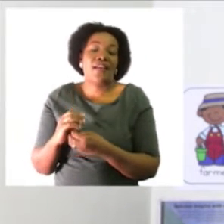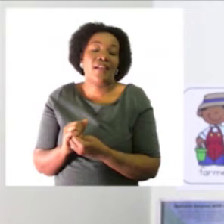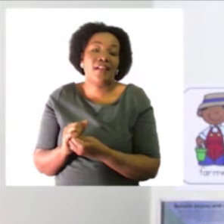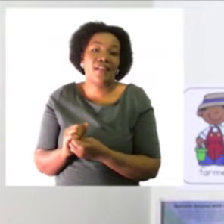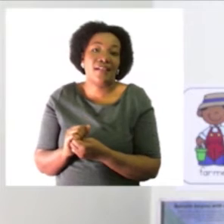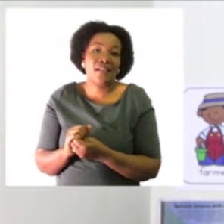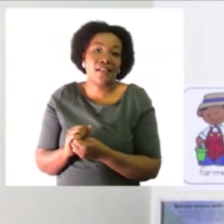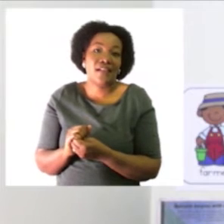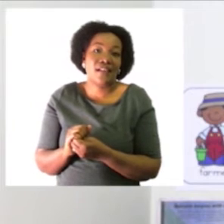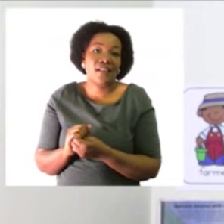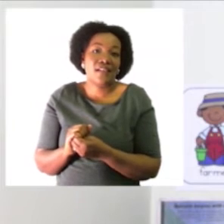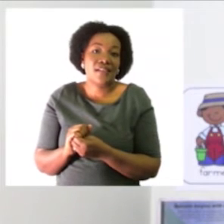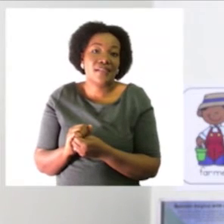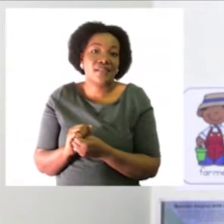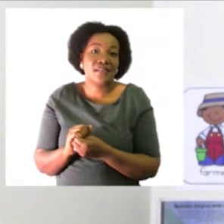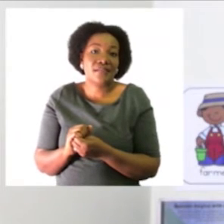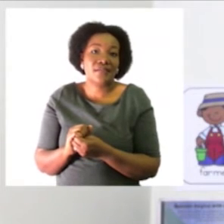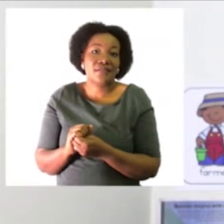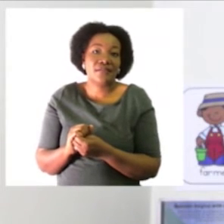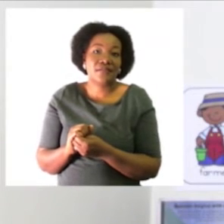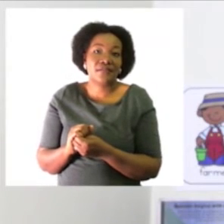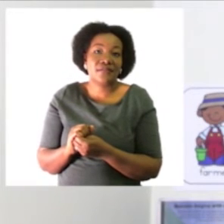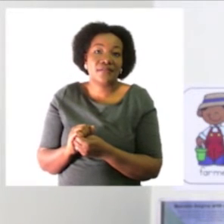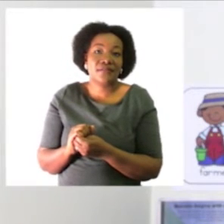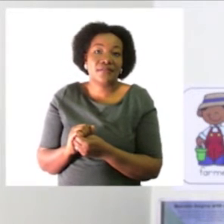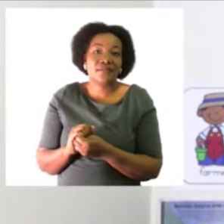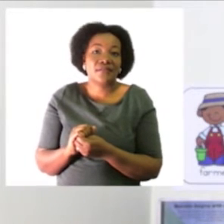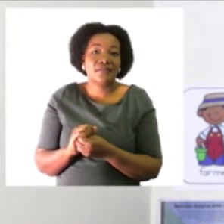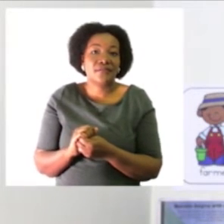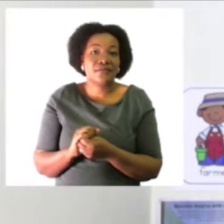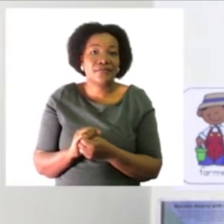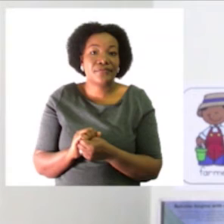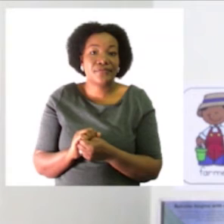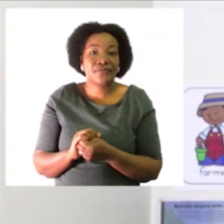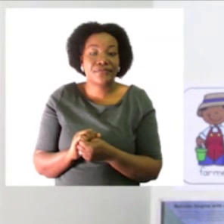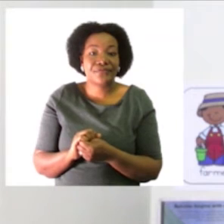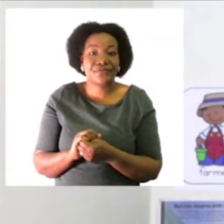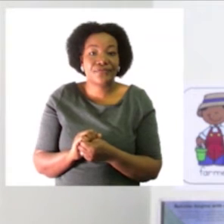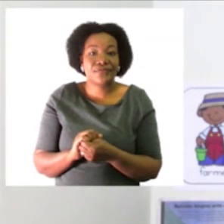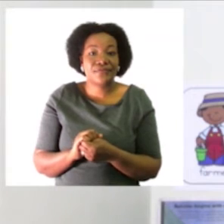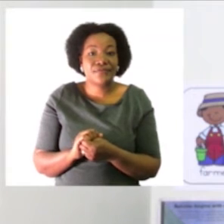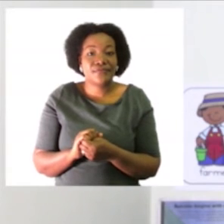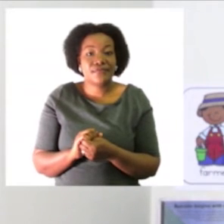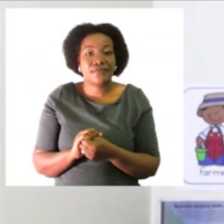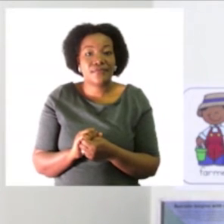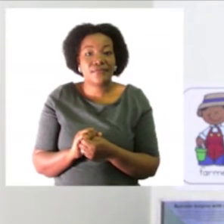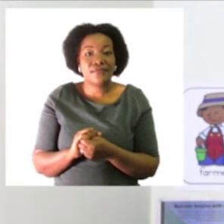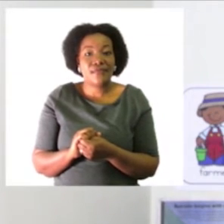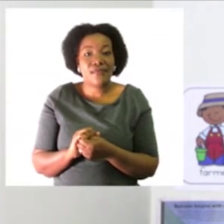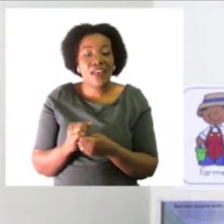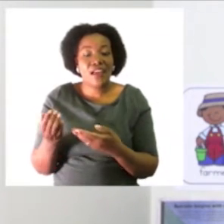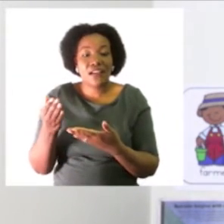without making any sticks or counting on our fingers, okay? Let us quickly go back to